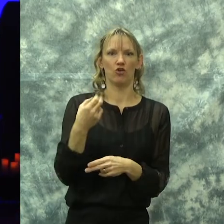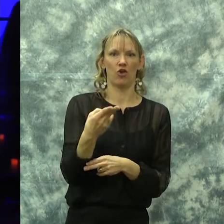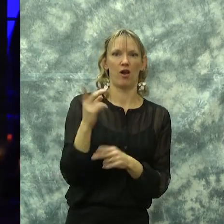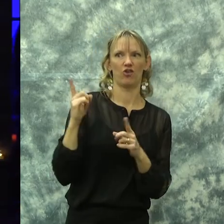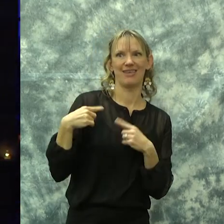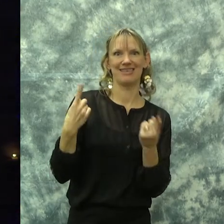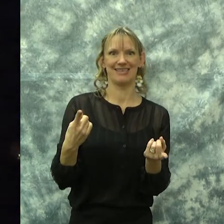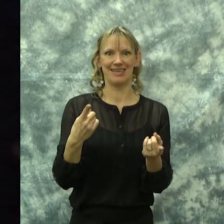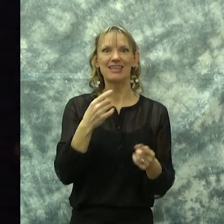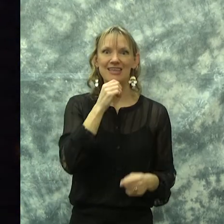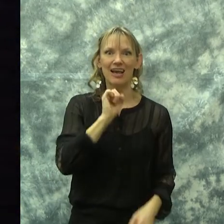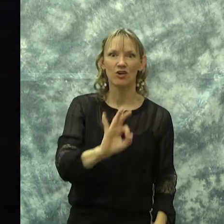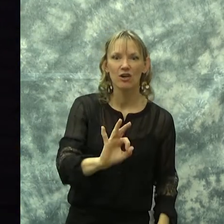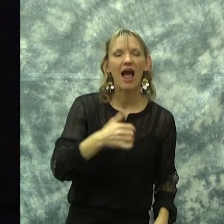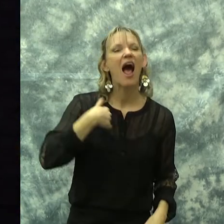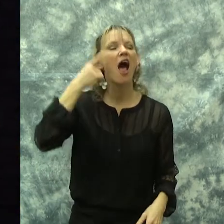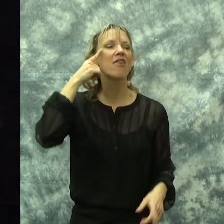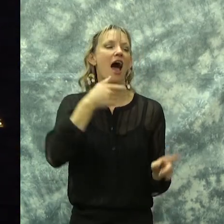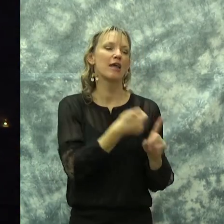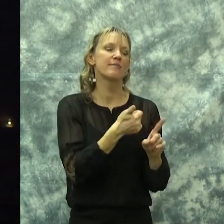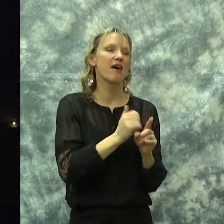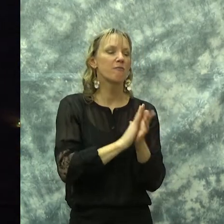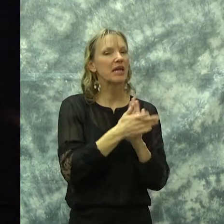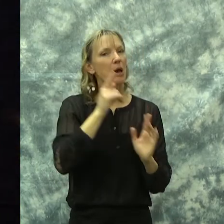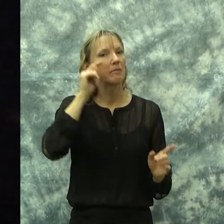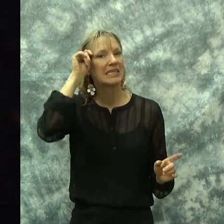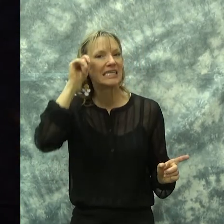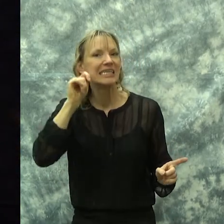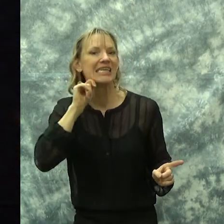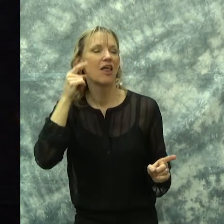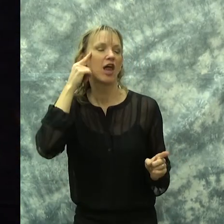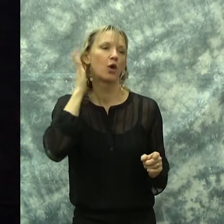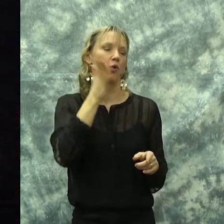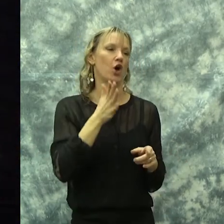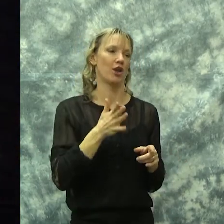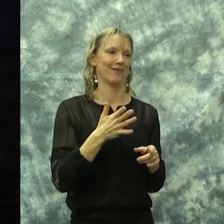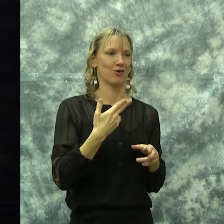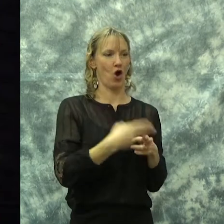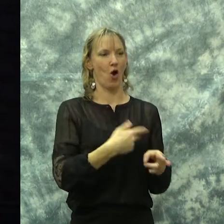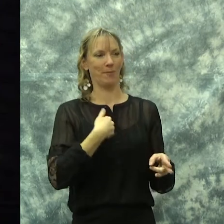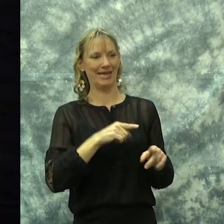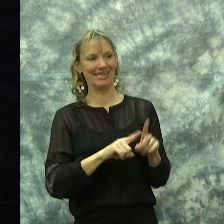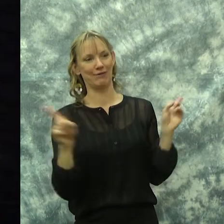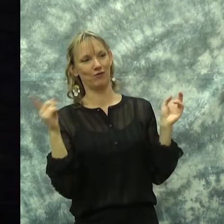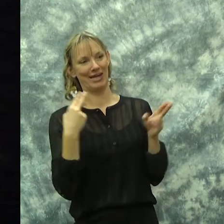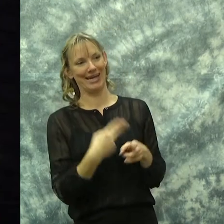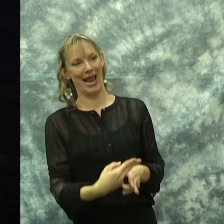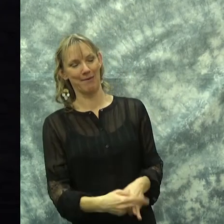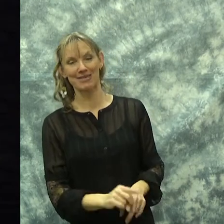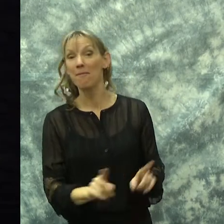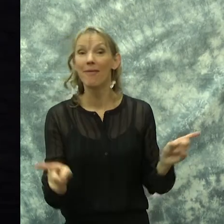commitment? I thought when he grew older in teenage years, he would call me different names, but not even that.